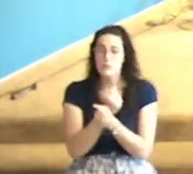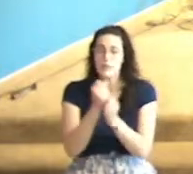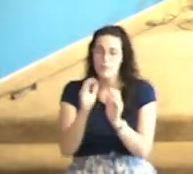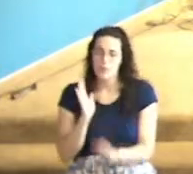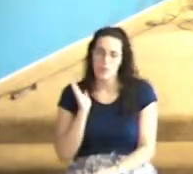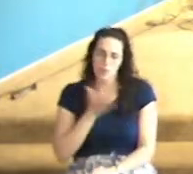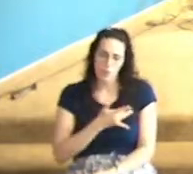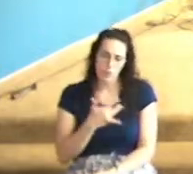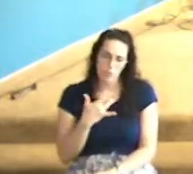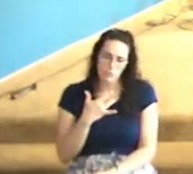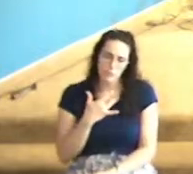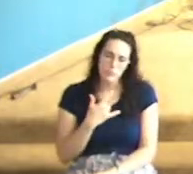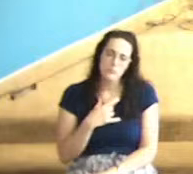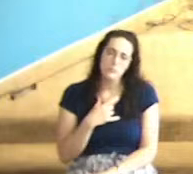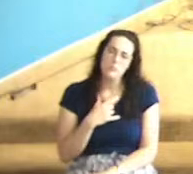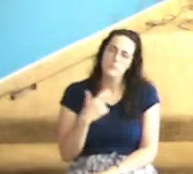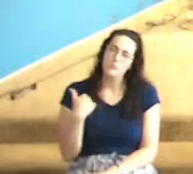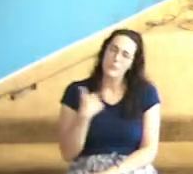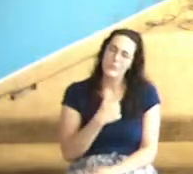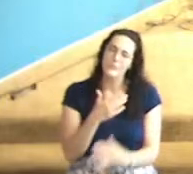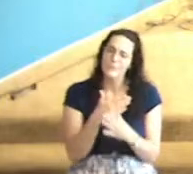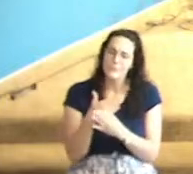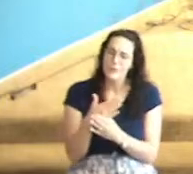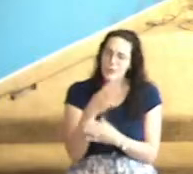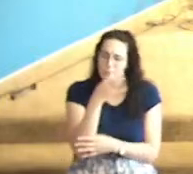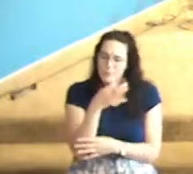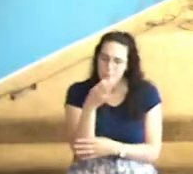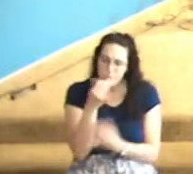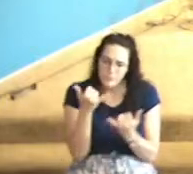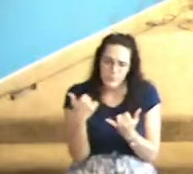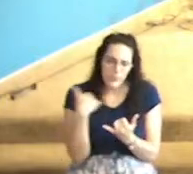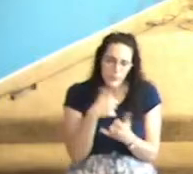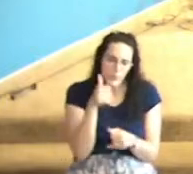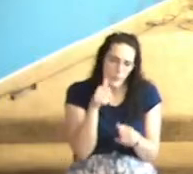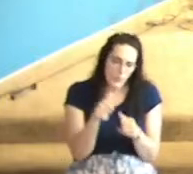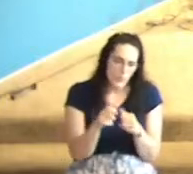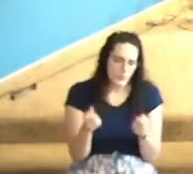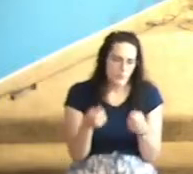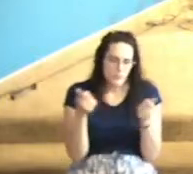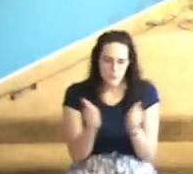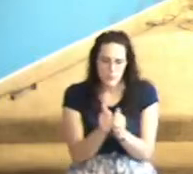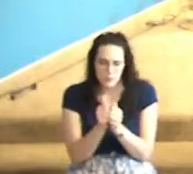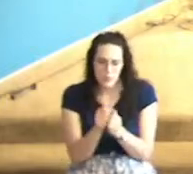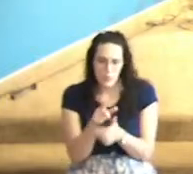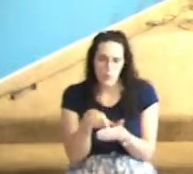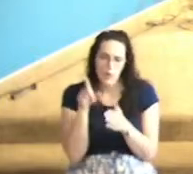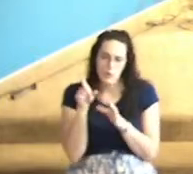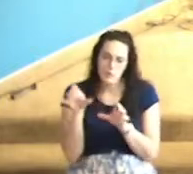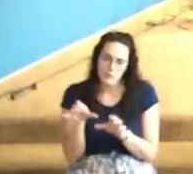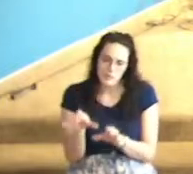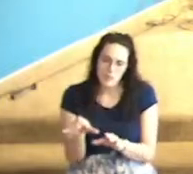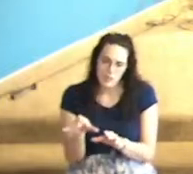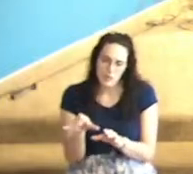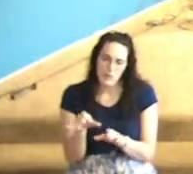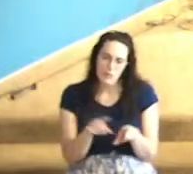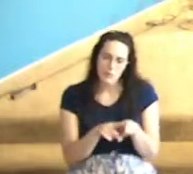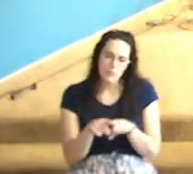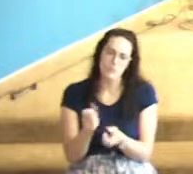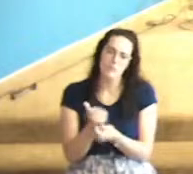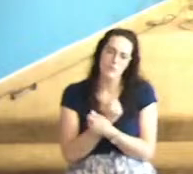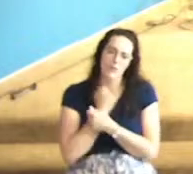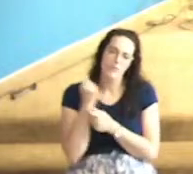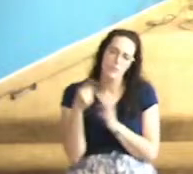share in this meal together today, God, we remember and we celebrate together what you have done and the love that you have shown